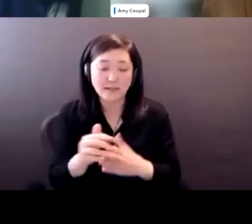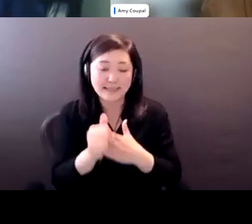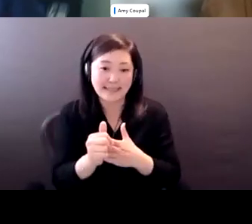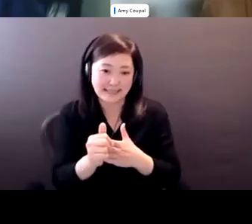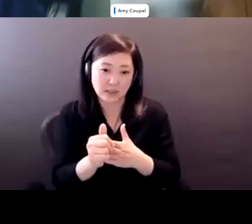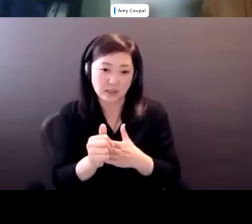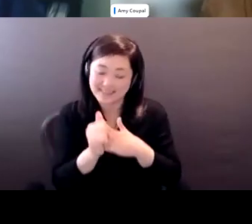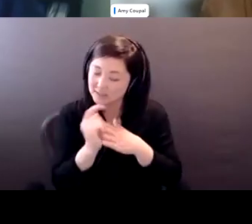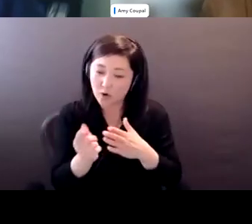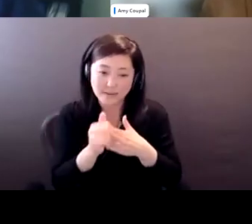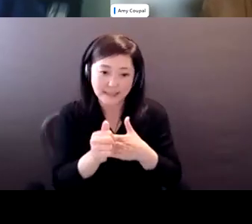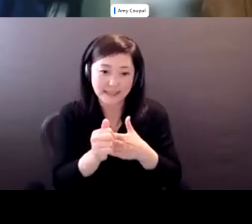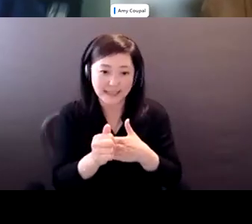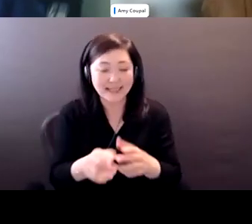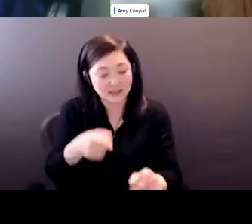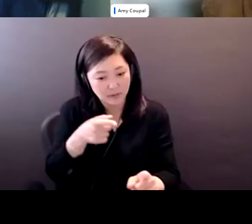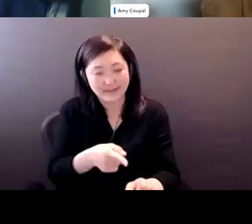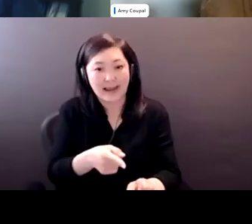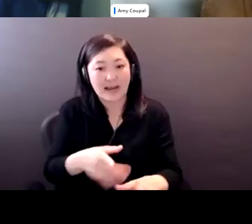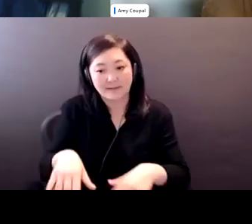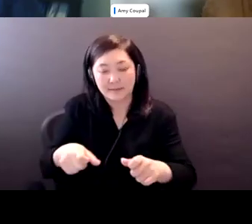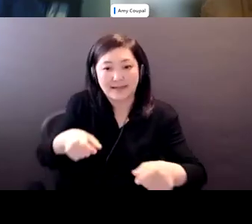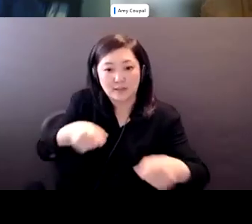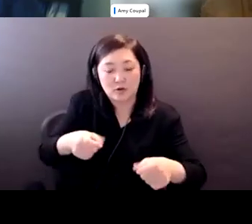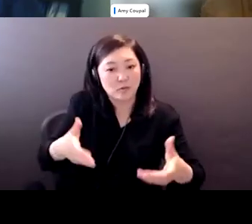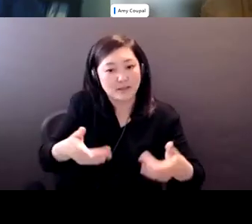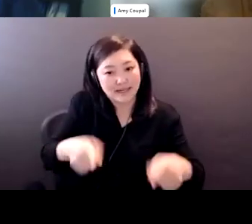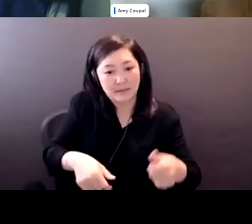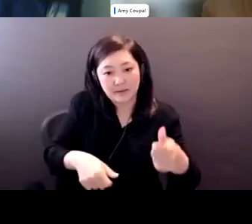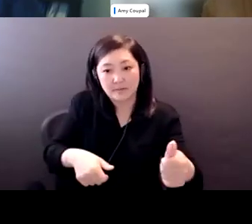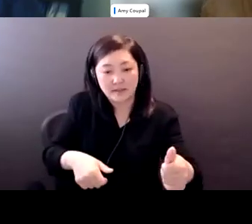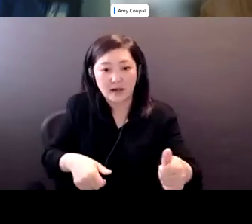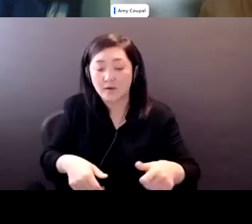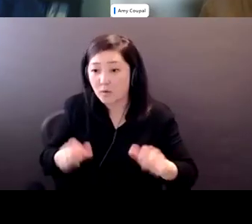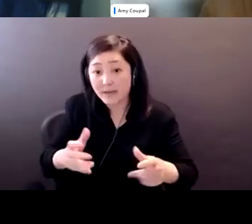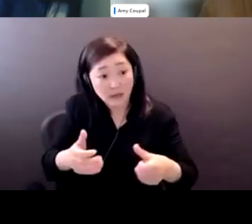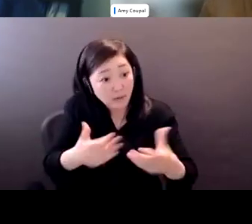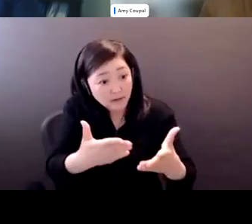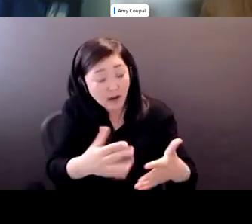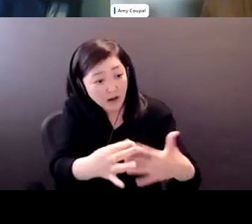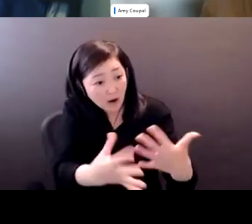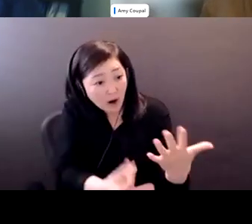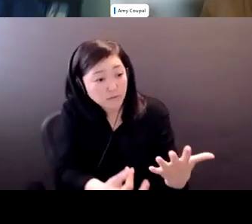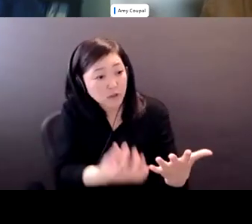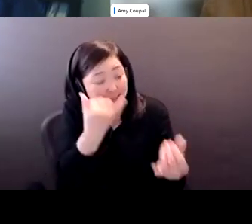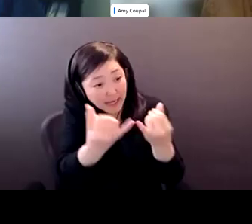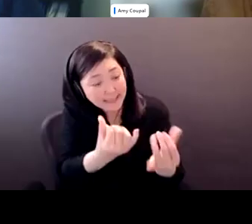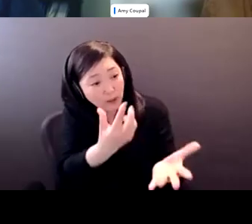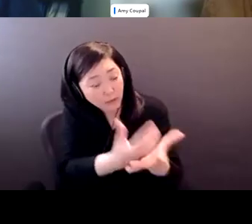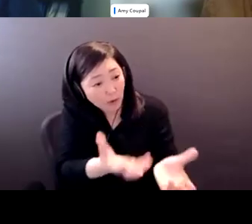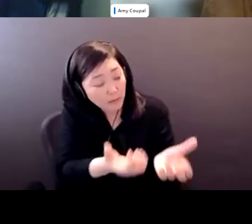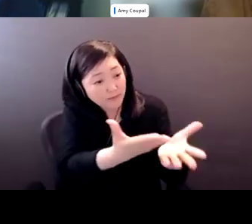sure that they are in charge of what's going to happen. We can present options, ideas, but they drive the bus.